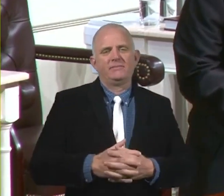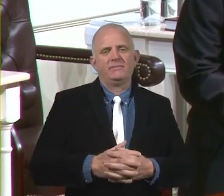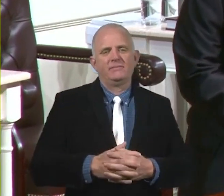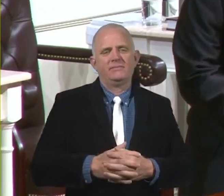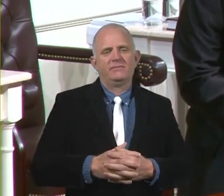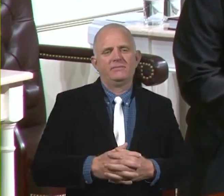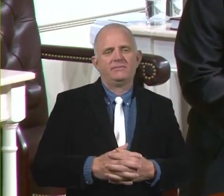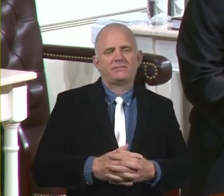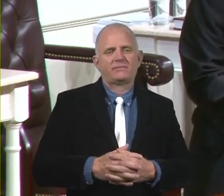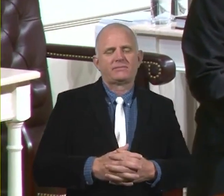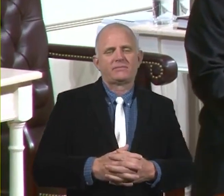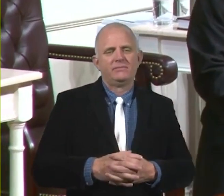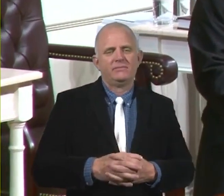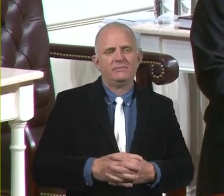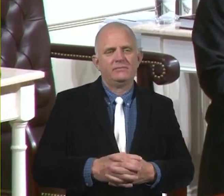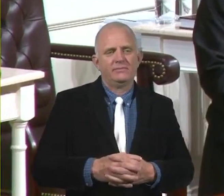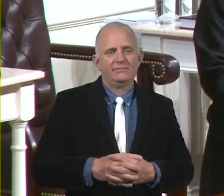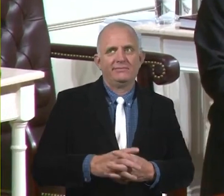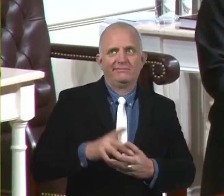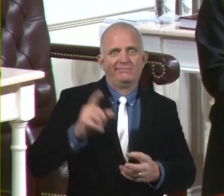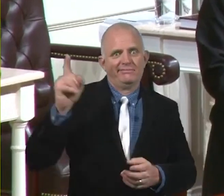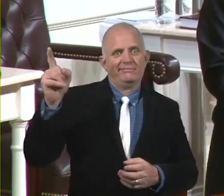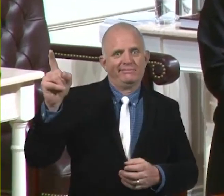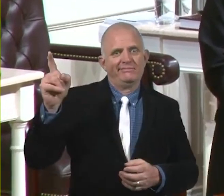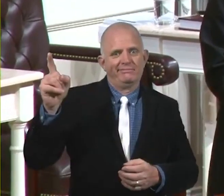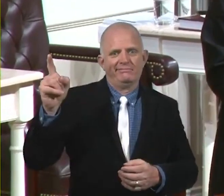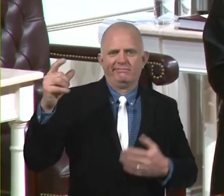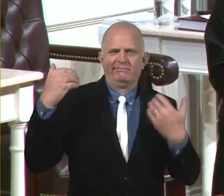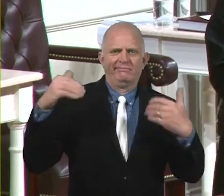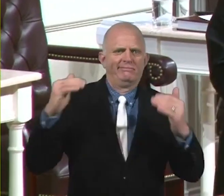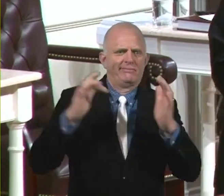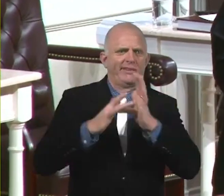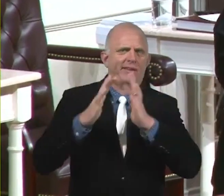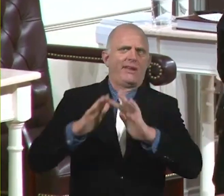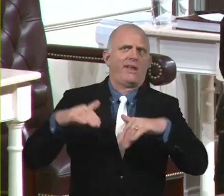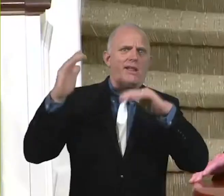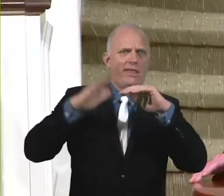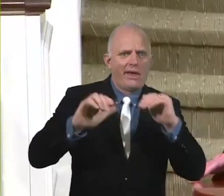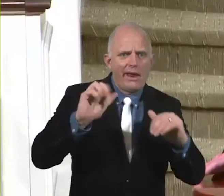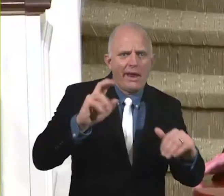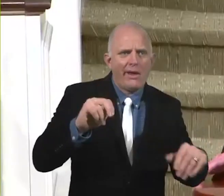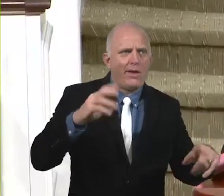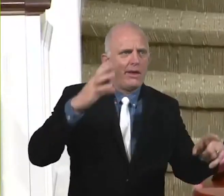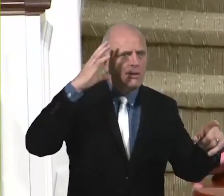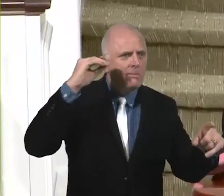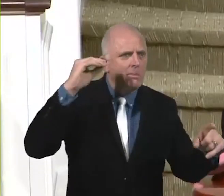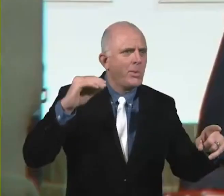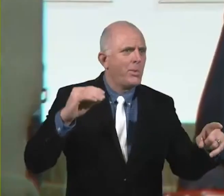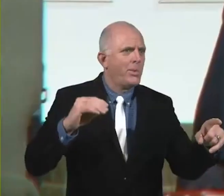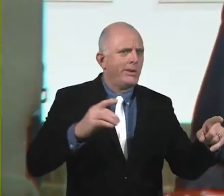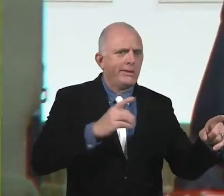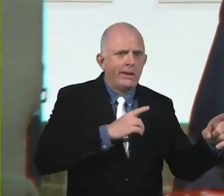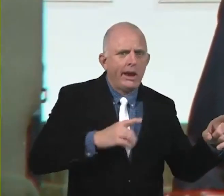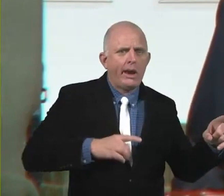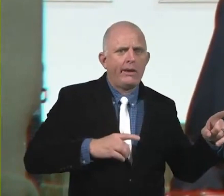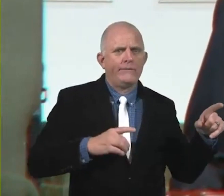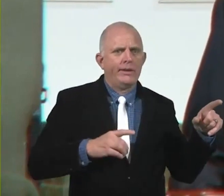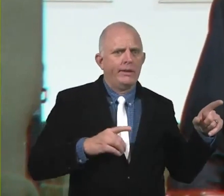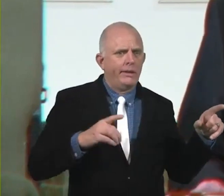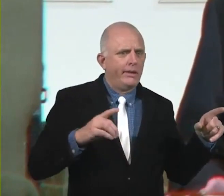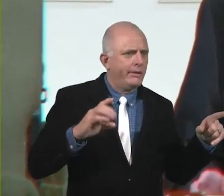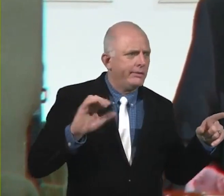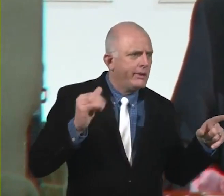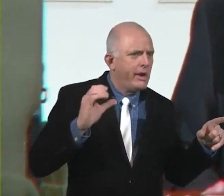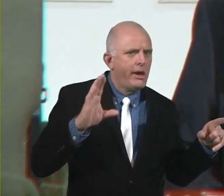So now he's better than Aaron. He's better than Moses. He's better than David. He's better than Jacob. He's